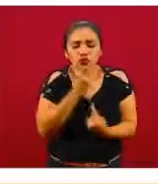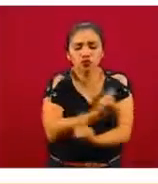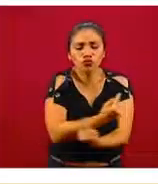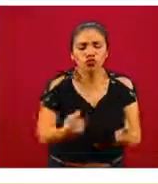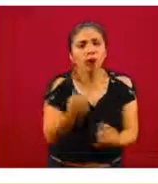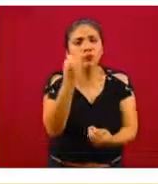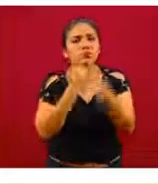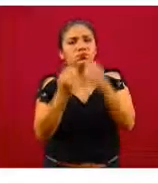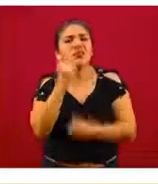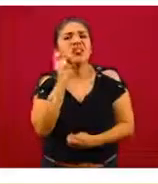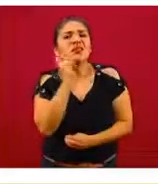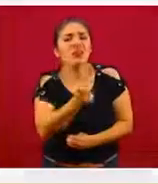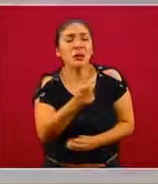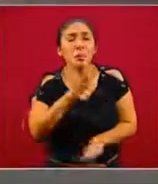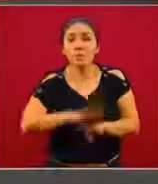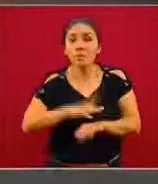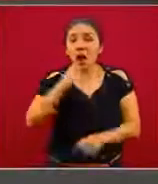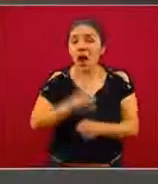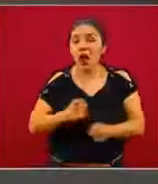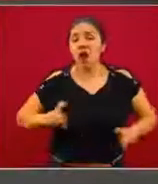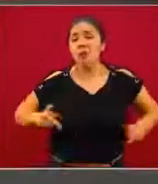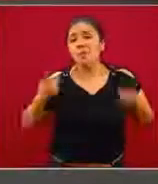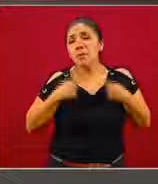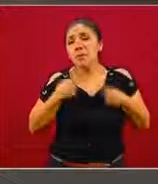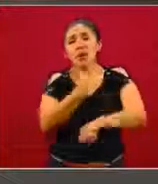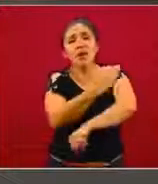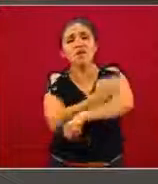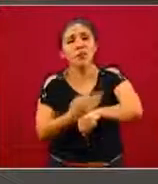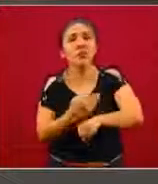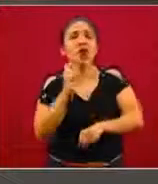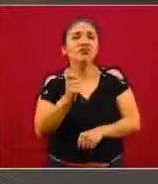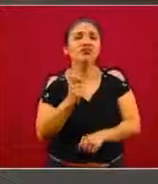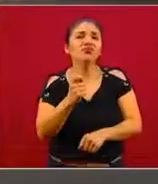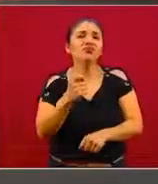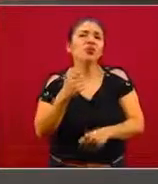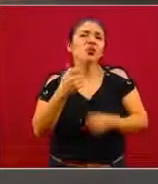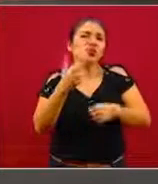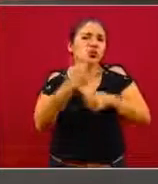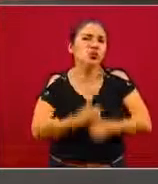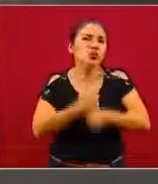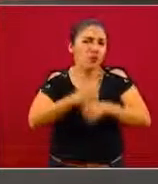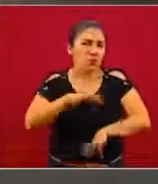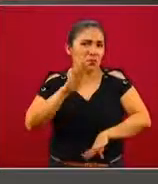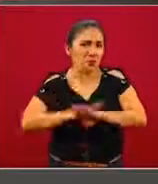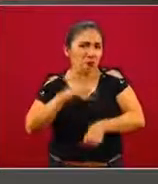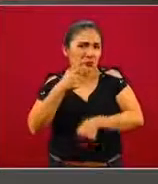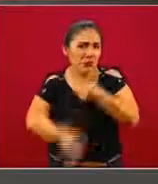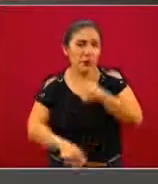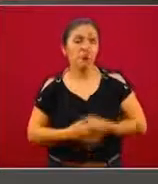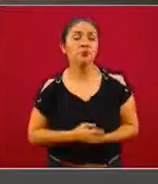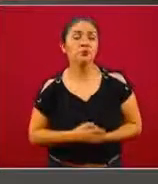what children are eating, especially vulnerable families, is not as good.